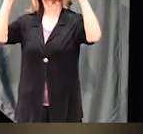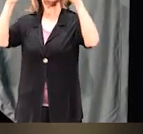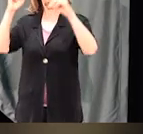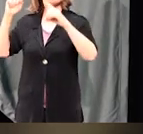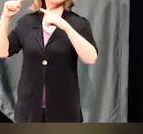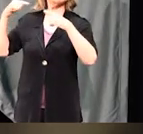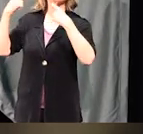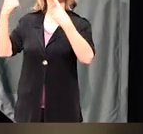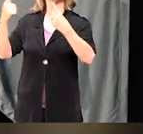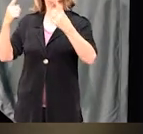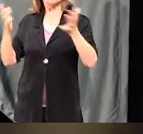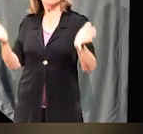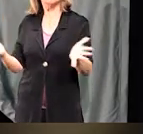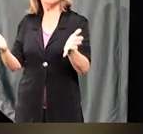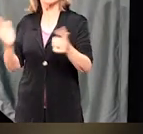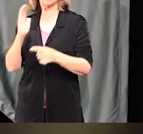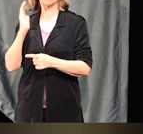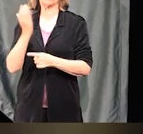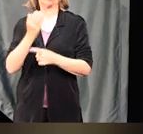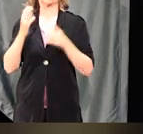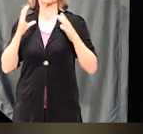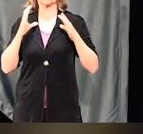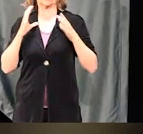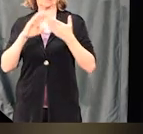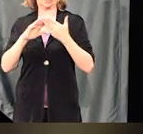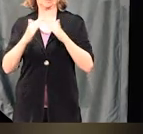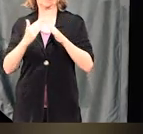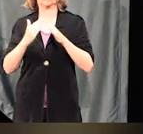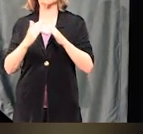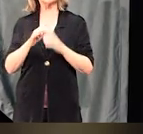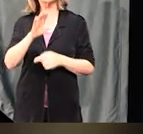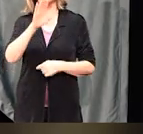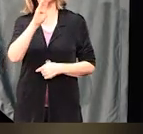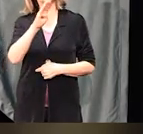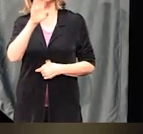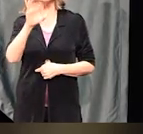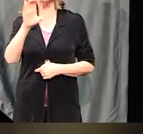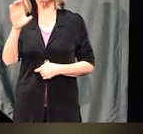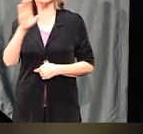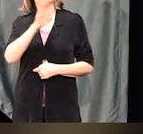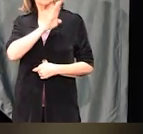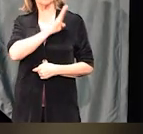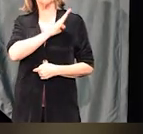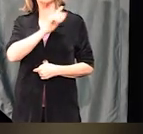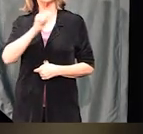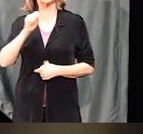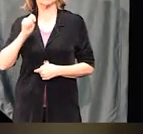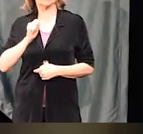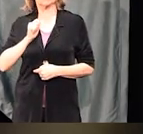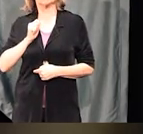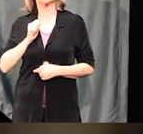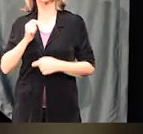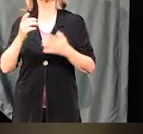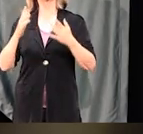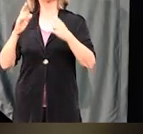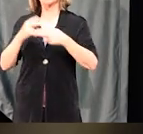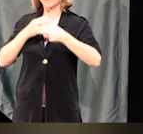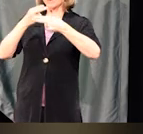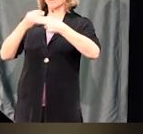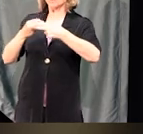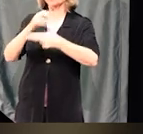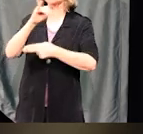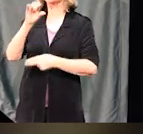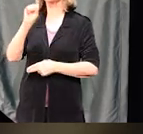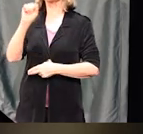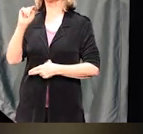lives of our community. The Bristol Community College Board of Trustees hereby names